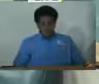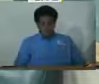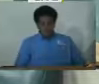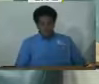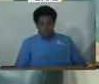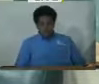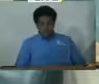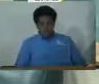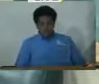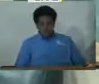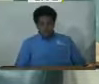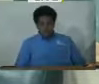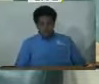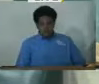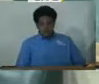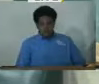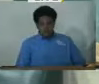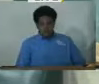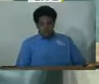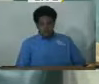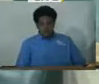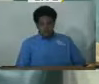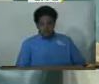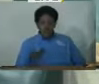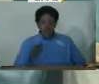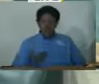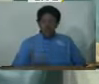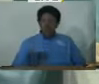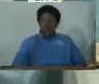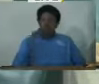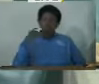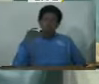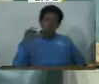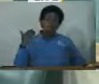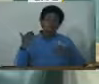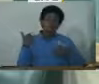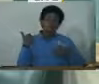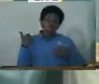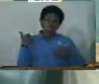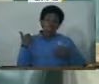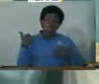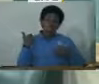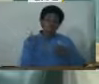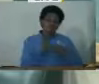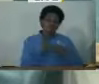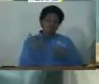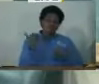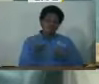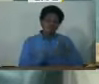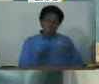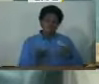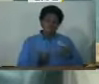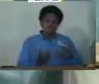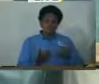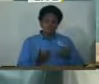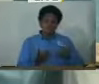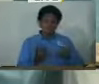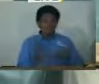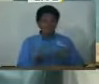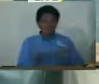I am bounded by process and procedure.